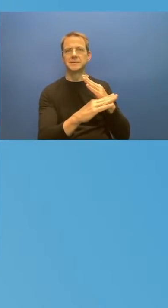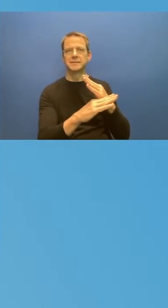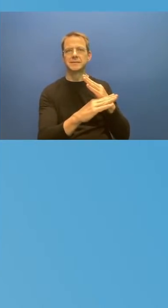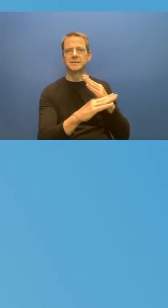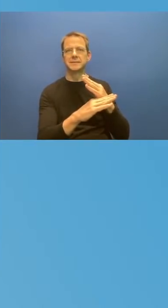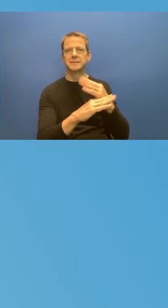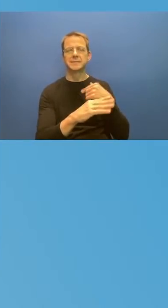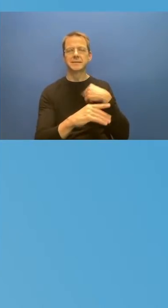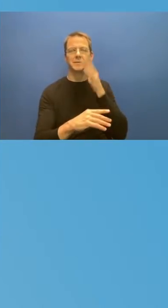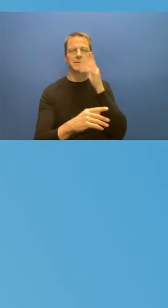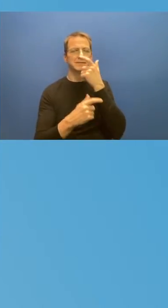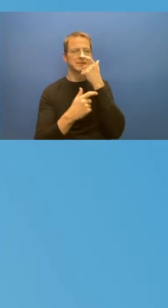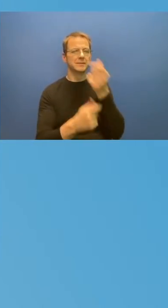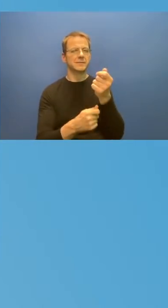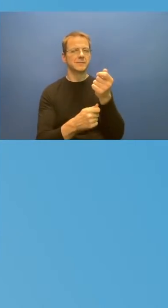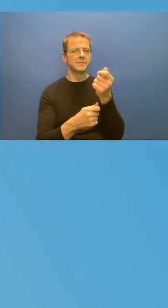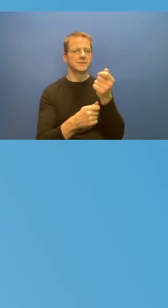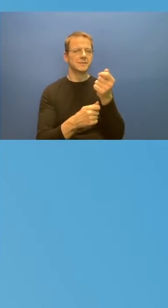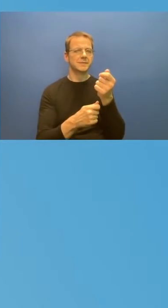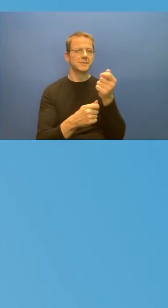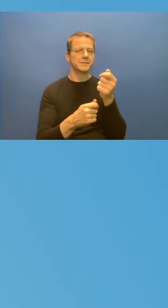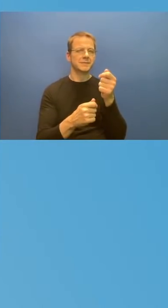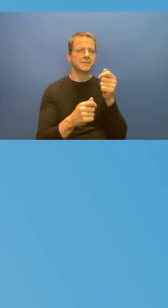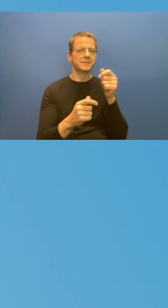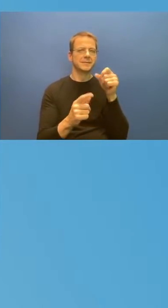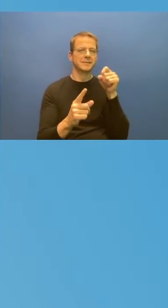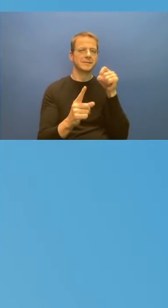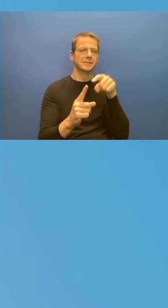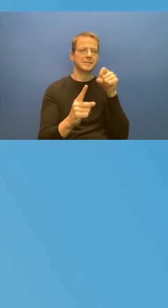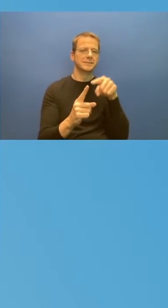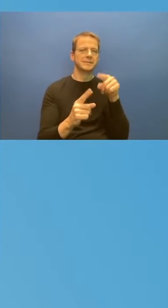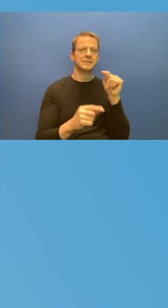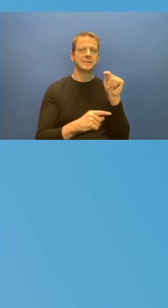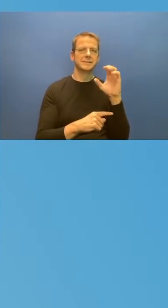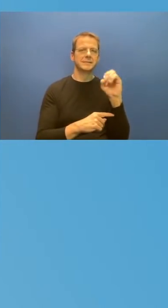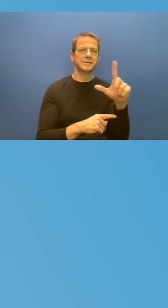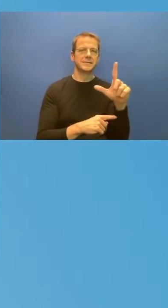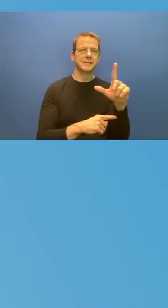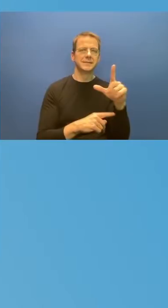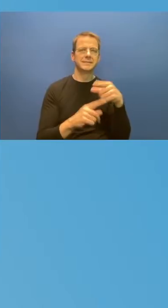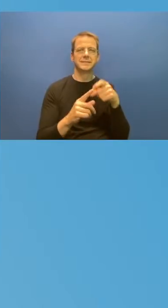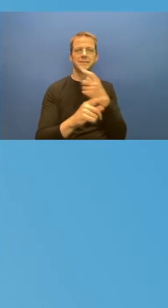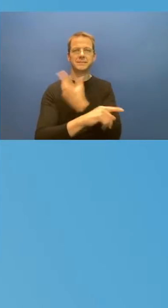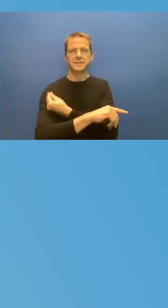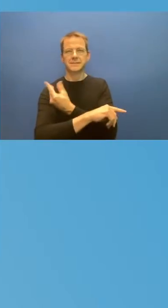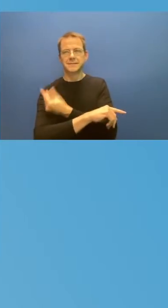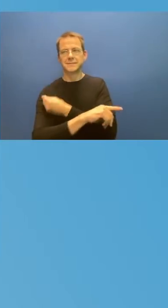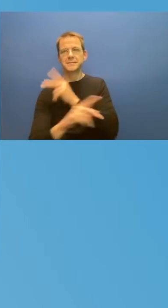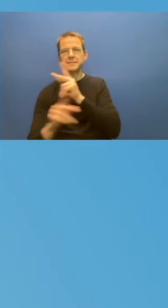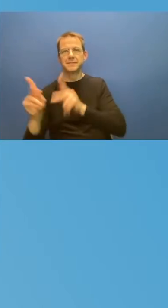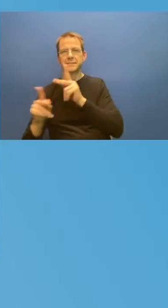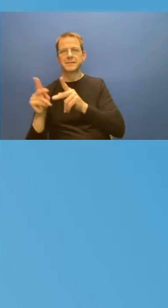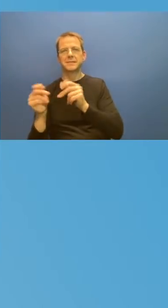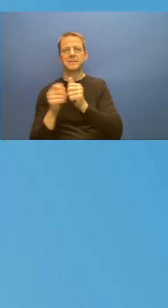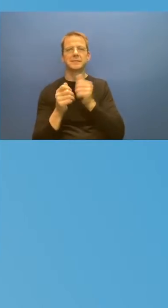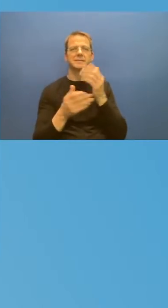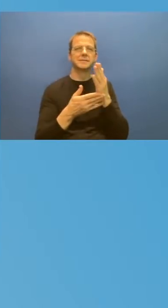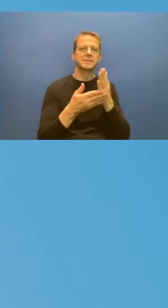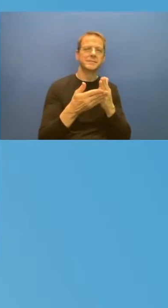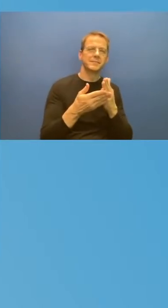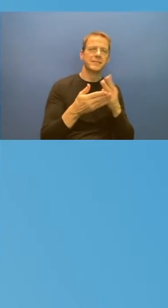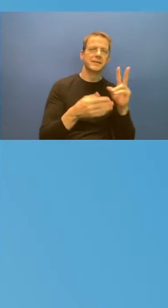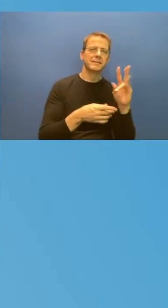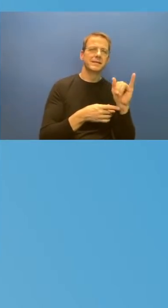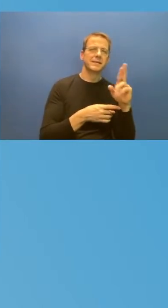pieces of the virus and see if we have cross-protective immunity. Looking on a population scale, I'm really